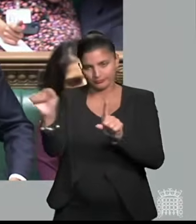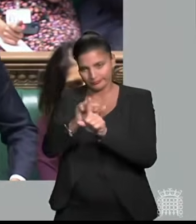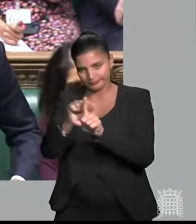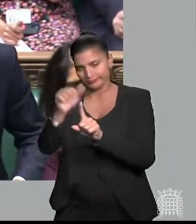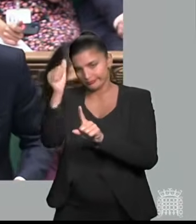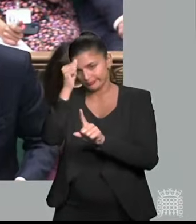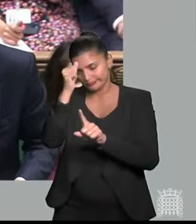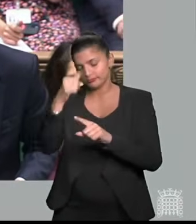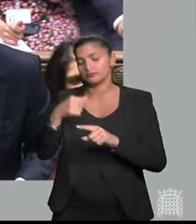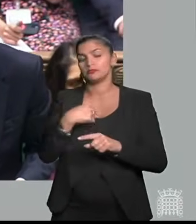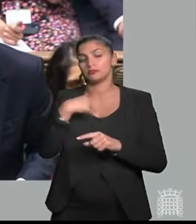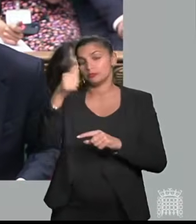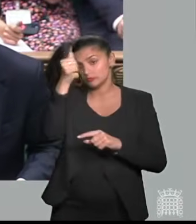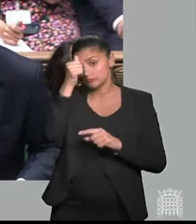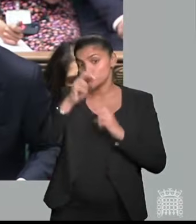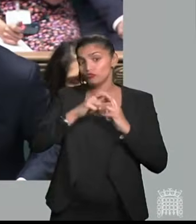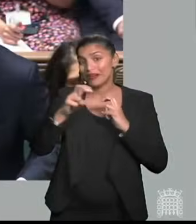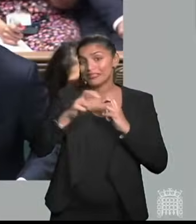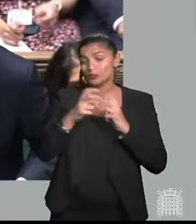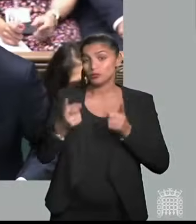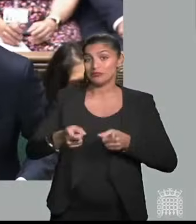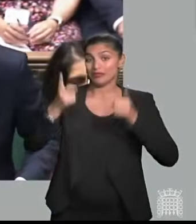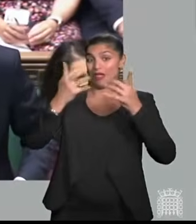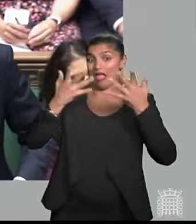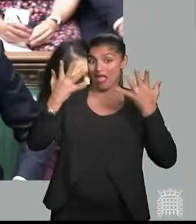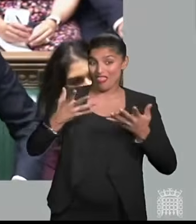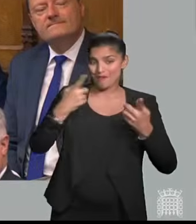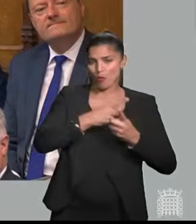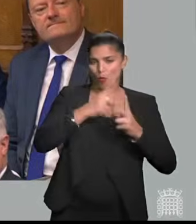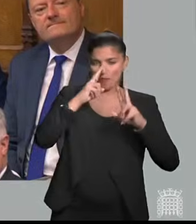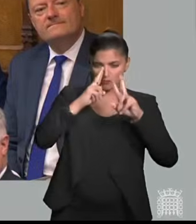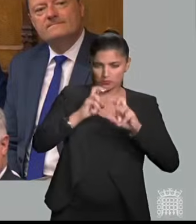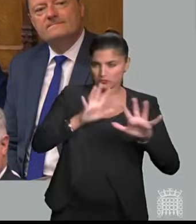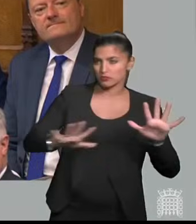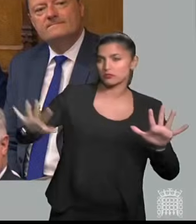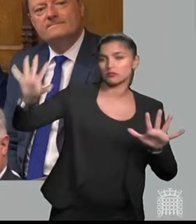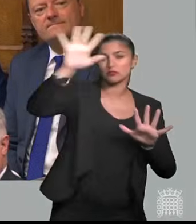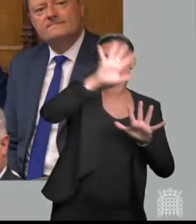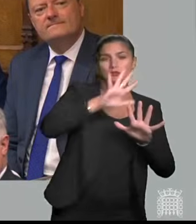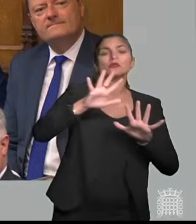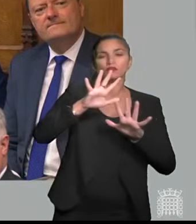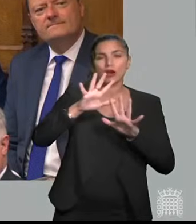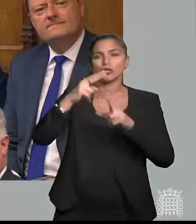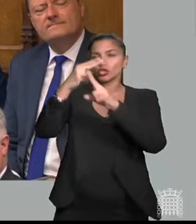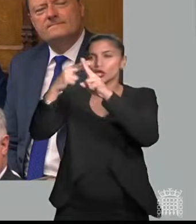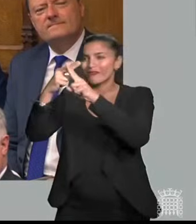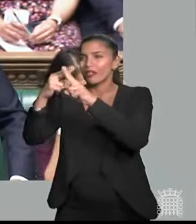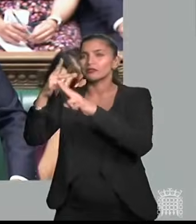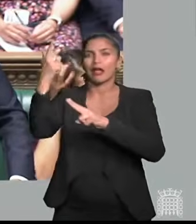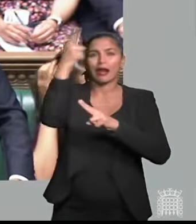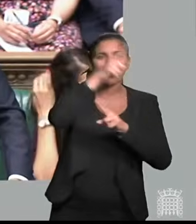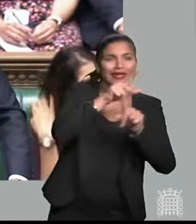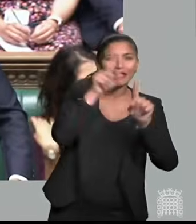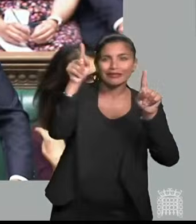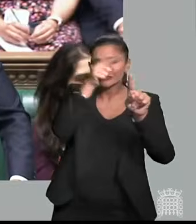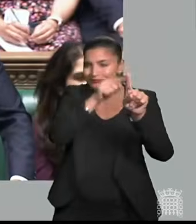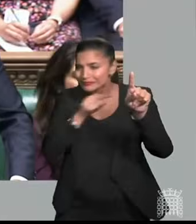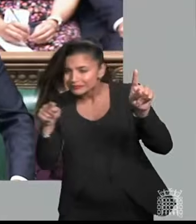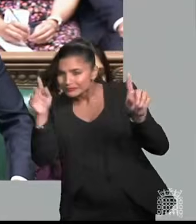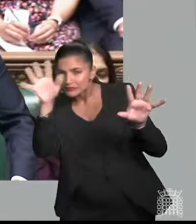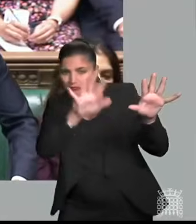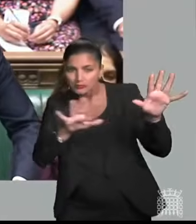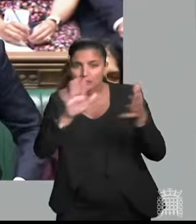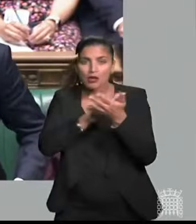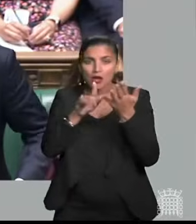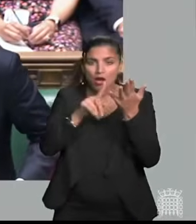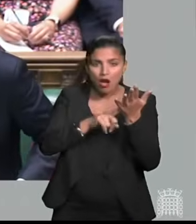is conducting a corridor development study, given the new commitments to both Sheffield and Leeds, Sheffield to Leeds and Sheffield to